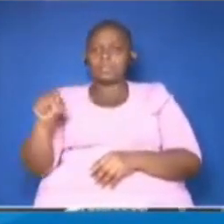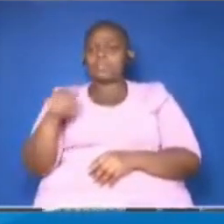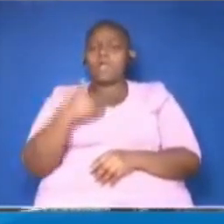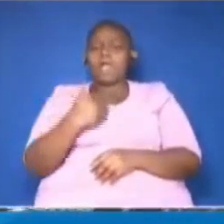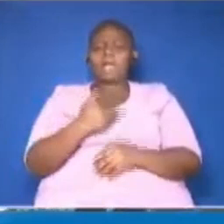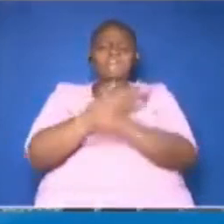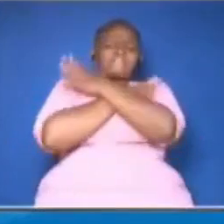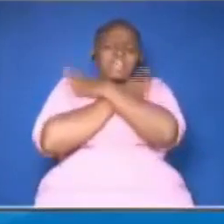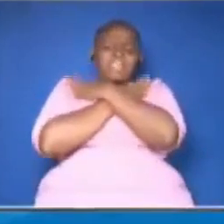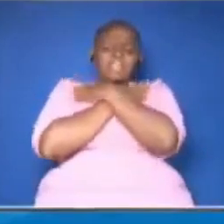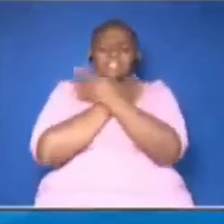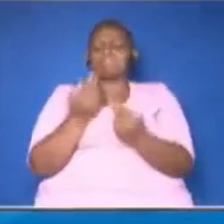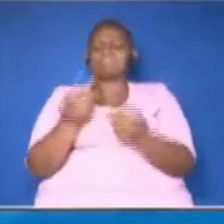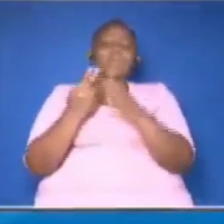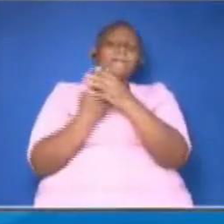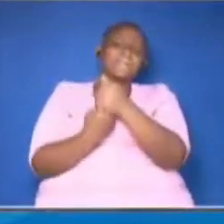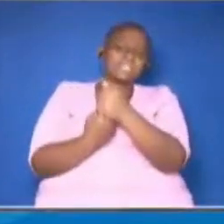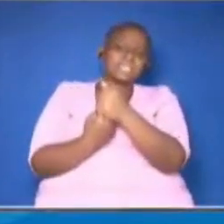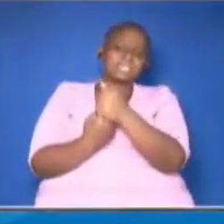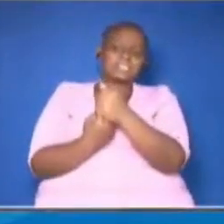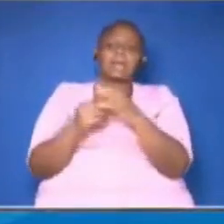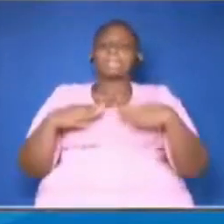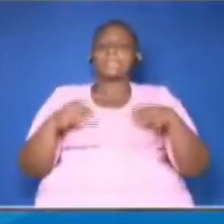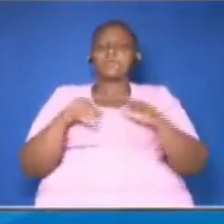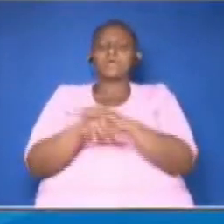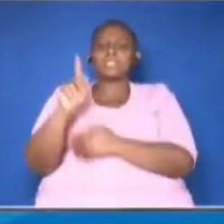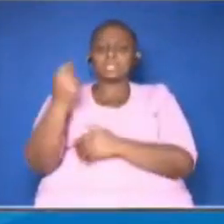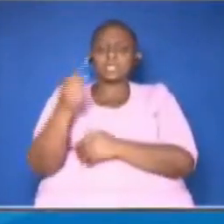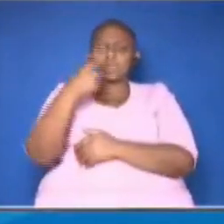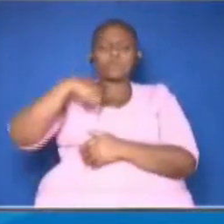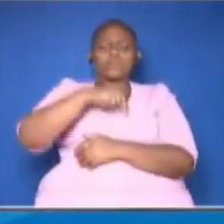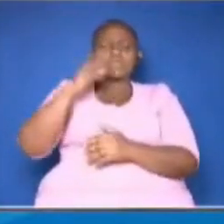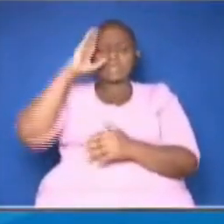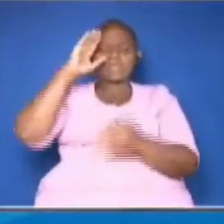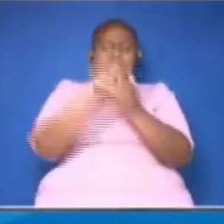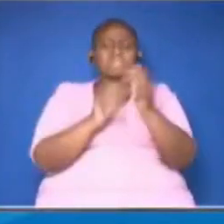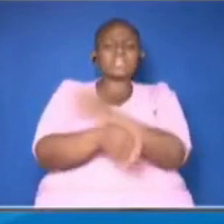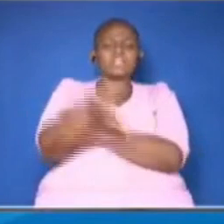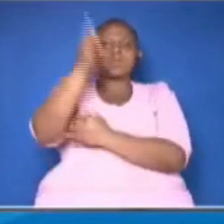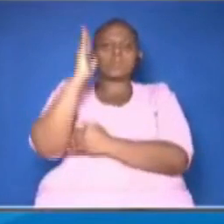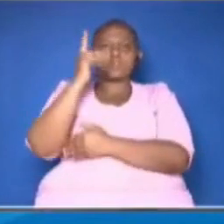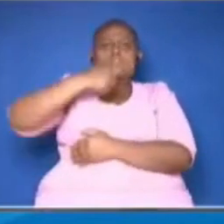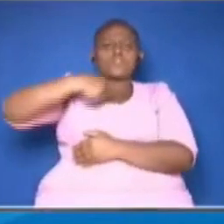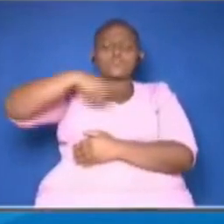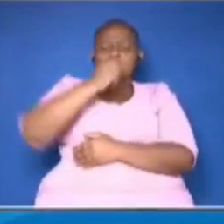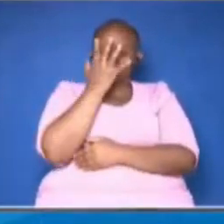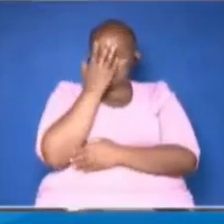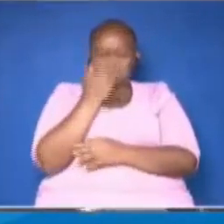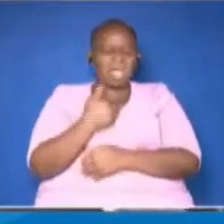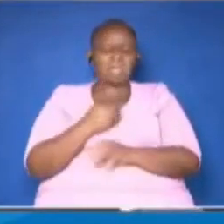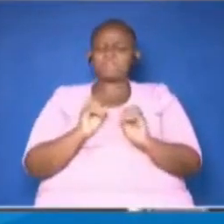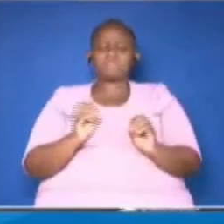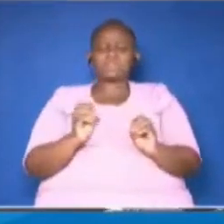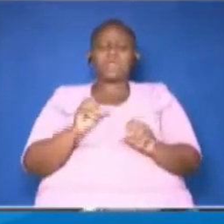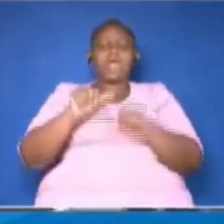friends, partners, the people of Kenya. We believe in God and we are unashamed